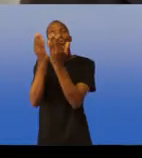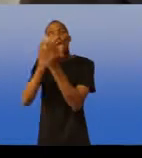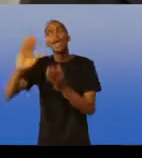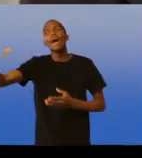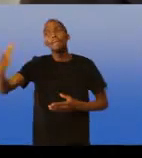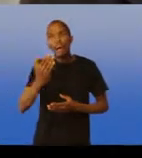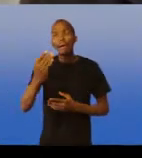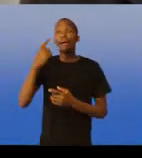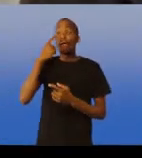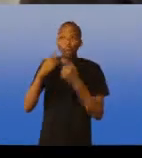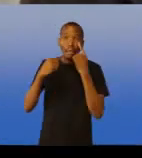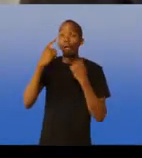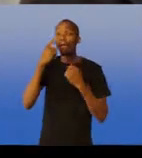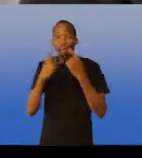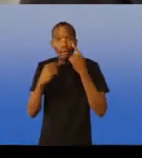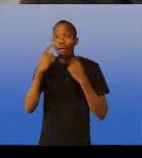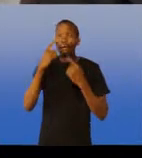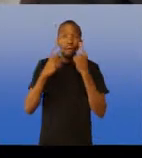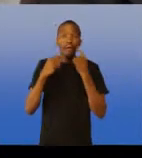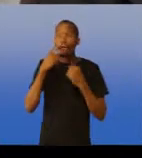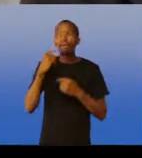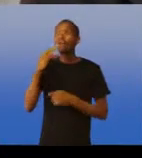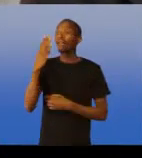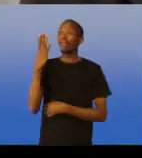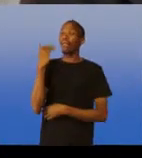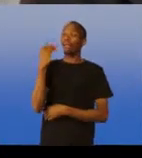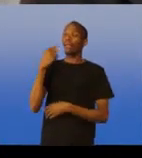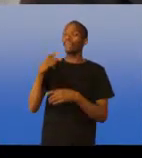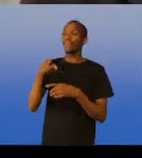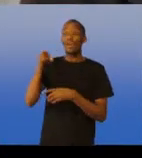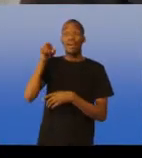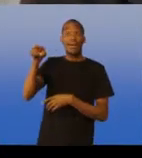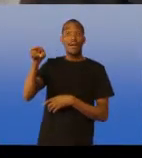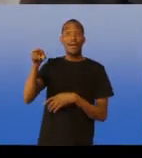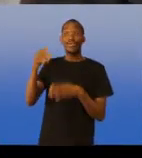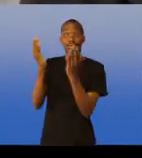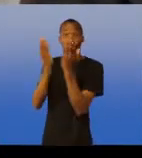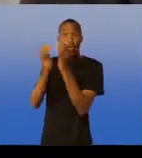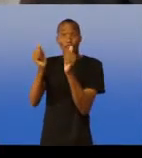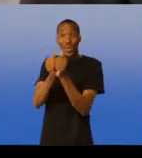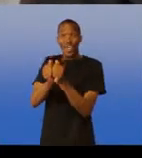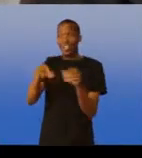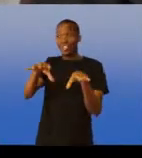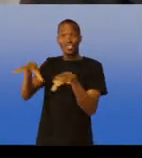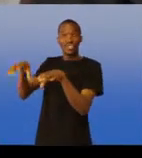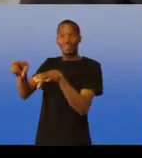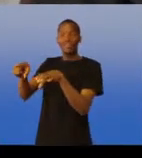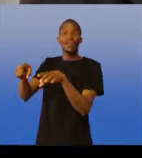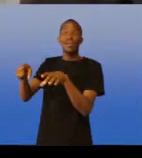talela a re di-PS bankana ba gagwe ba ne ba mara ra